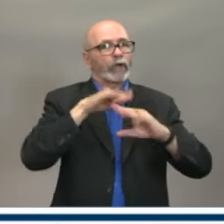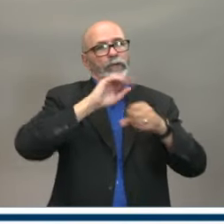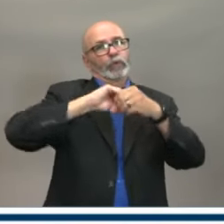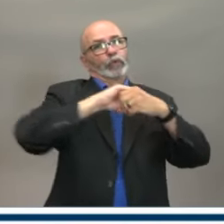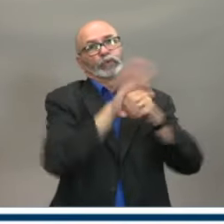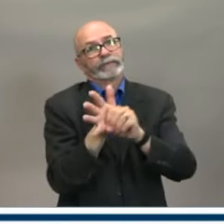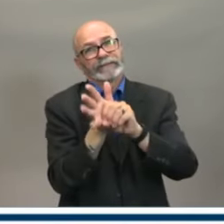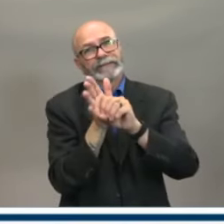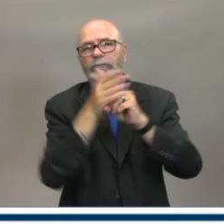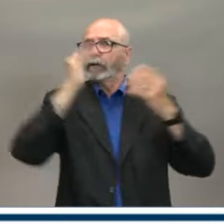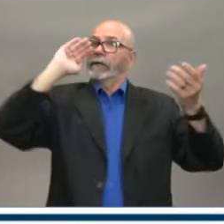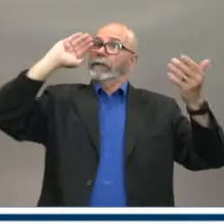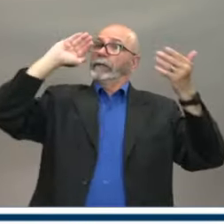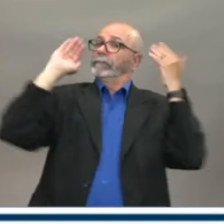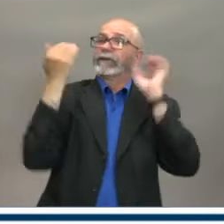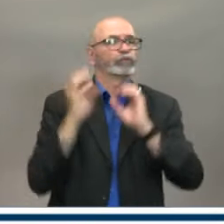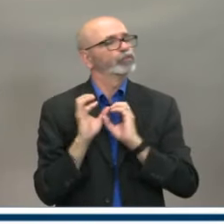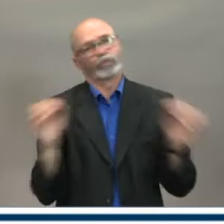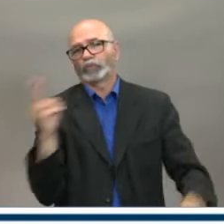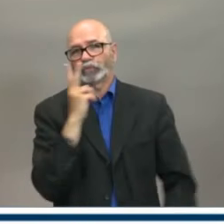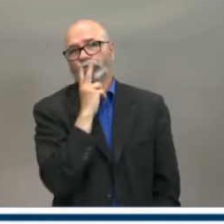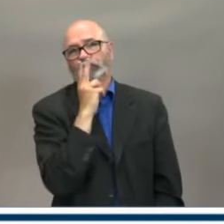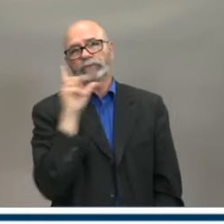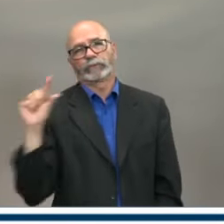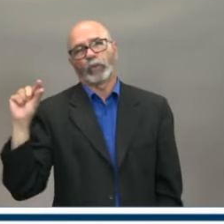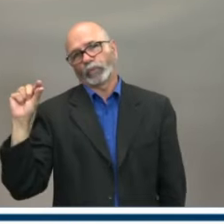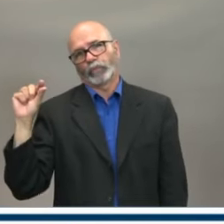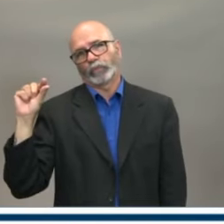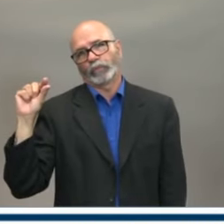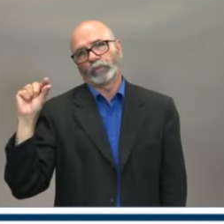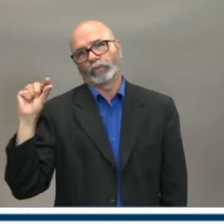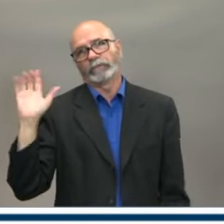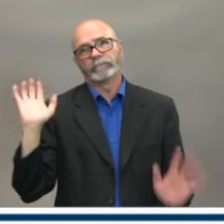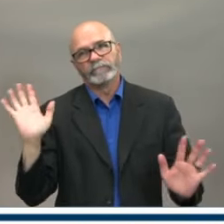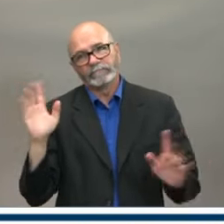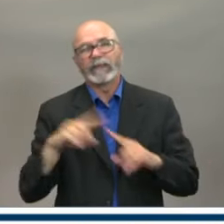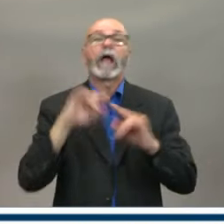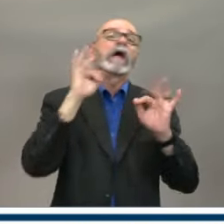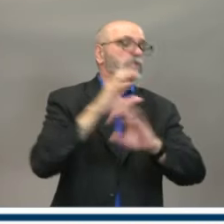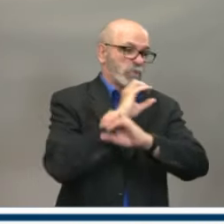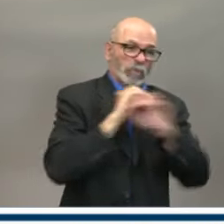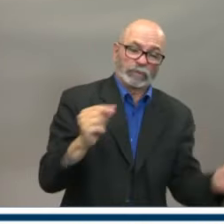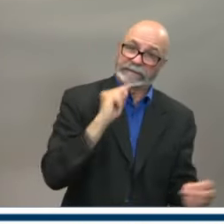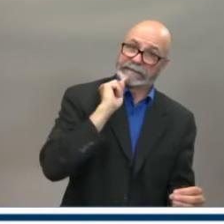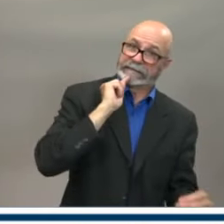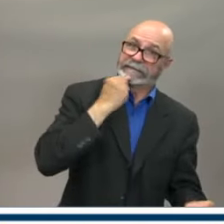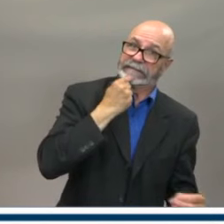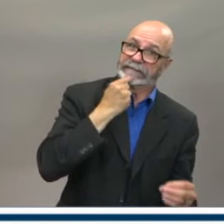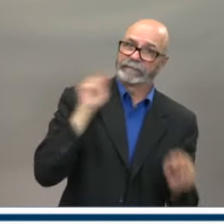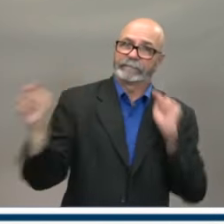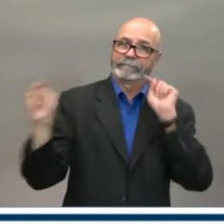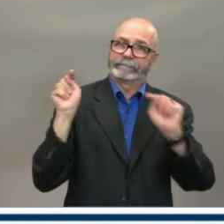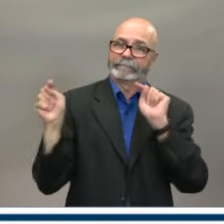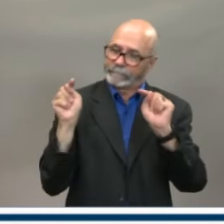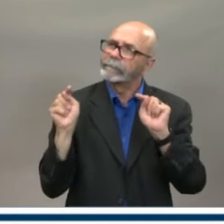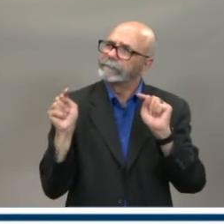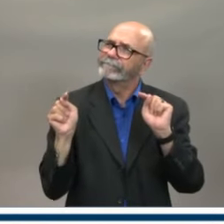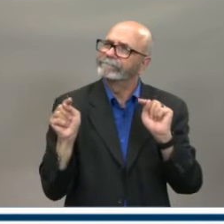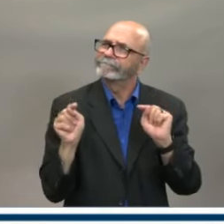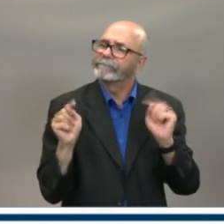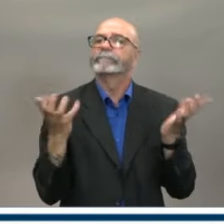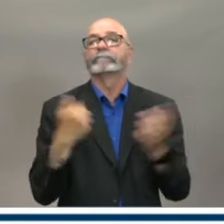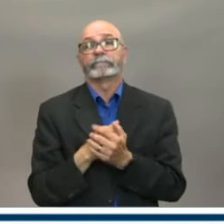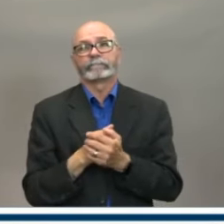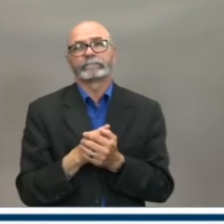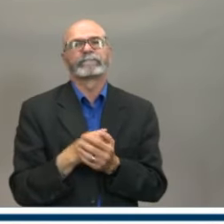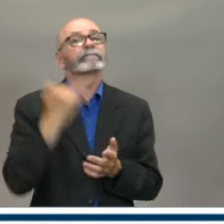non-smokers. That's because of the direct links with smoking, the harms on the respiratory system, but smoking also has